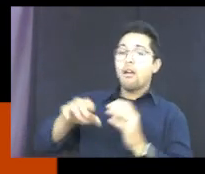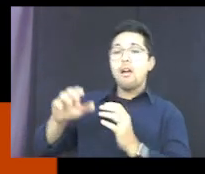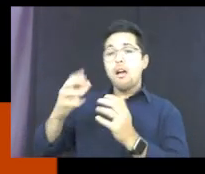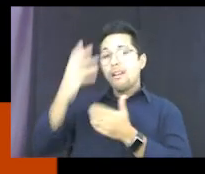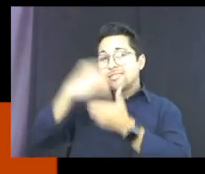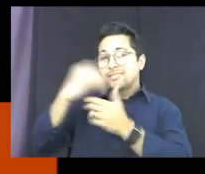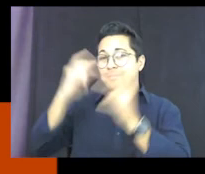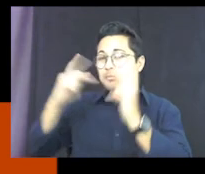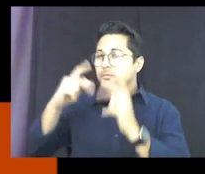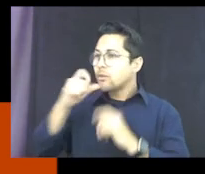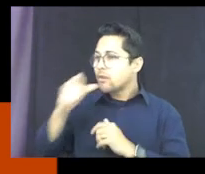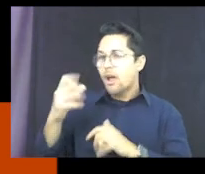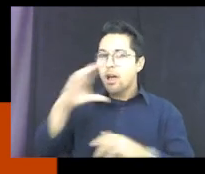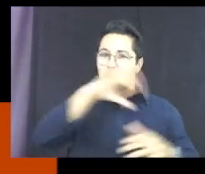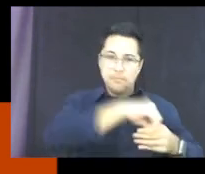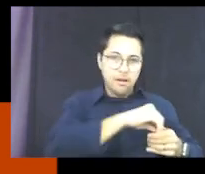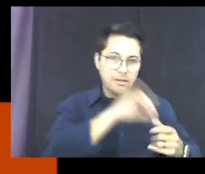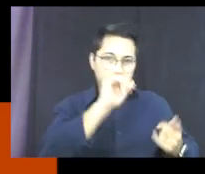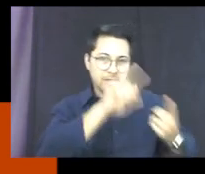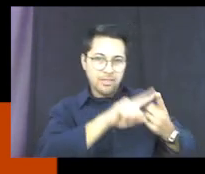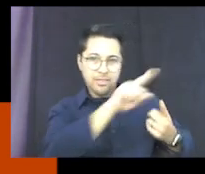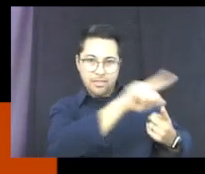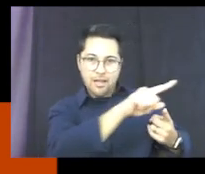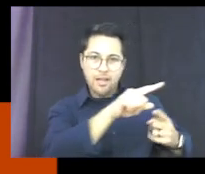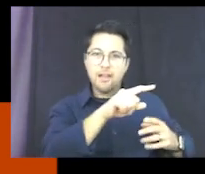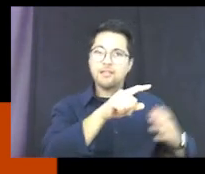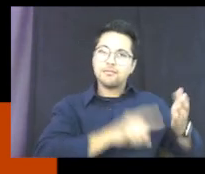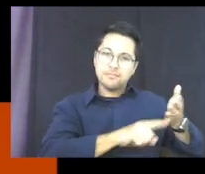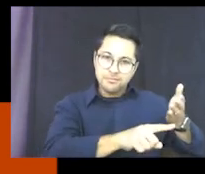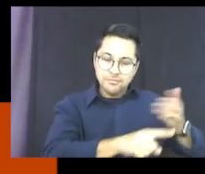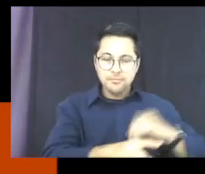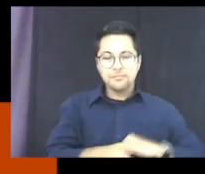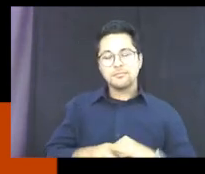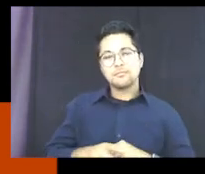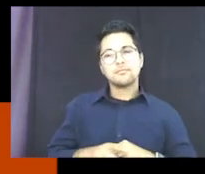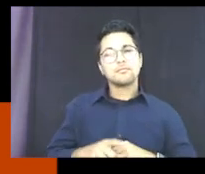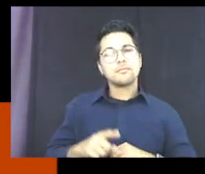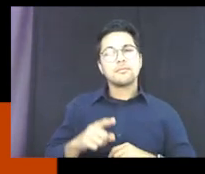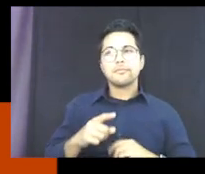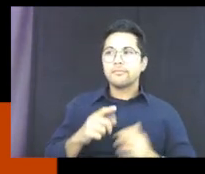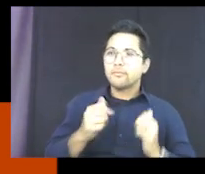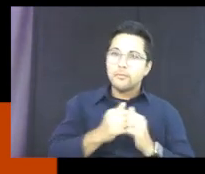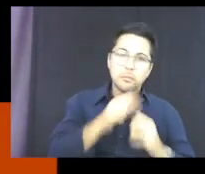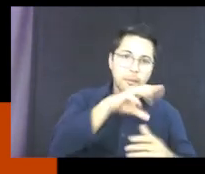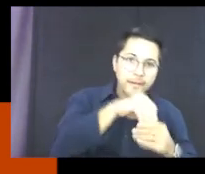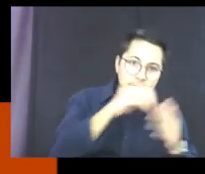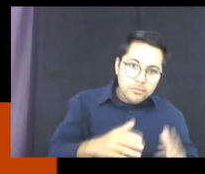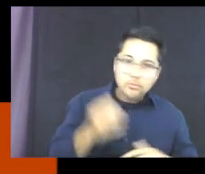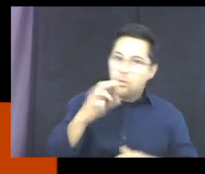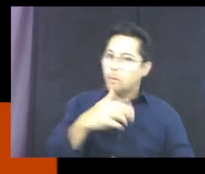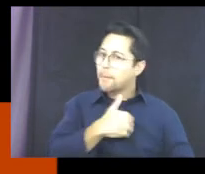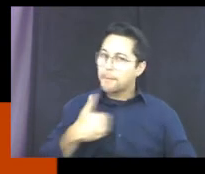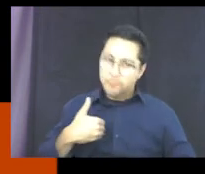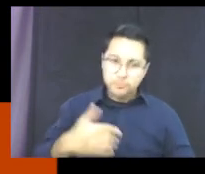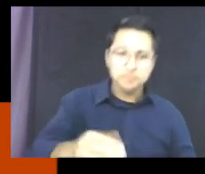people who aren't a part of that subtype from participation or